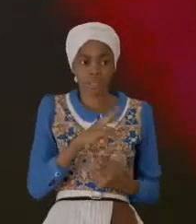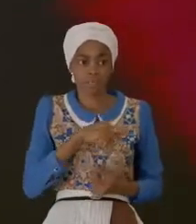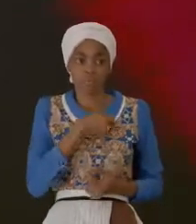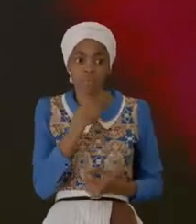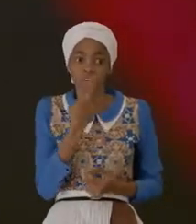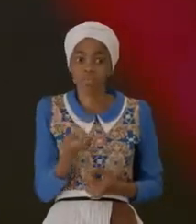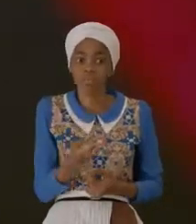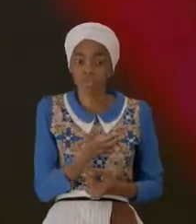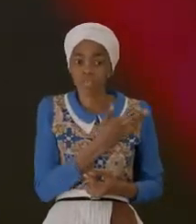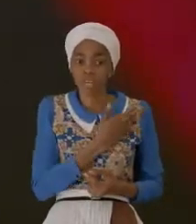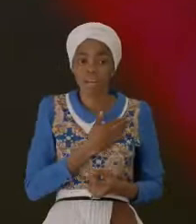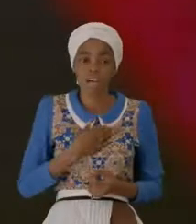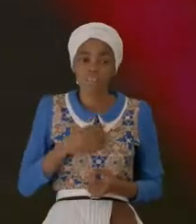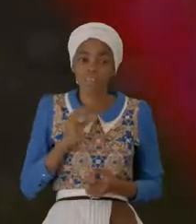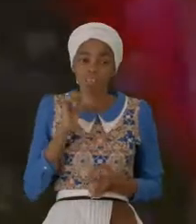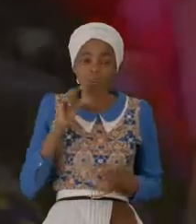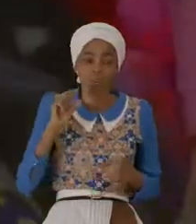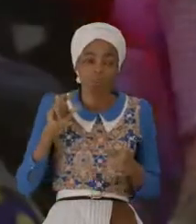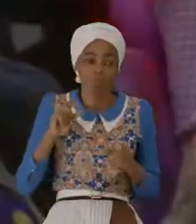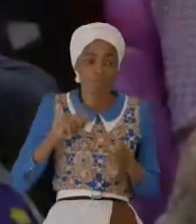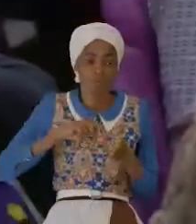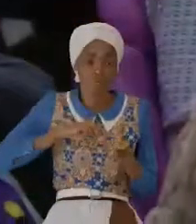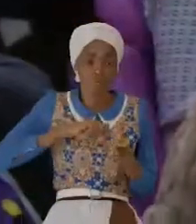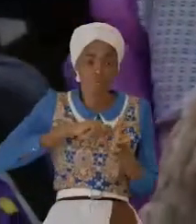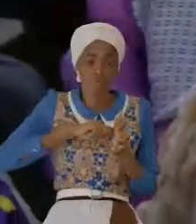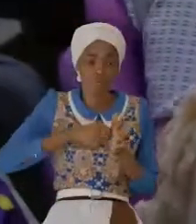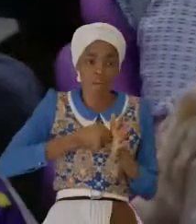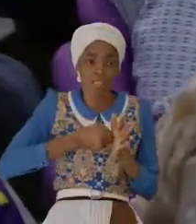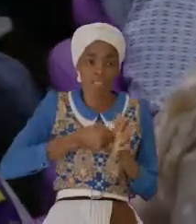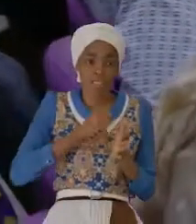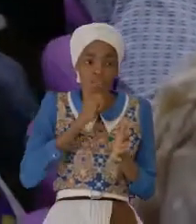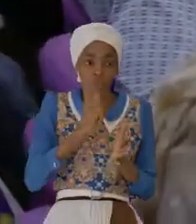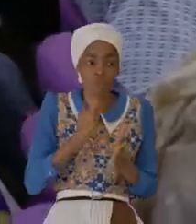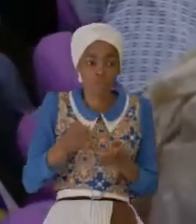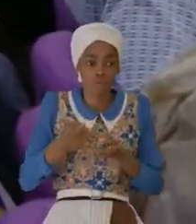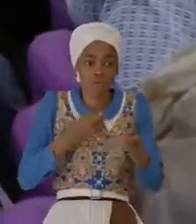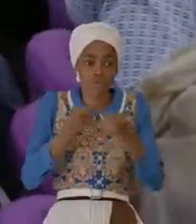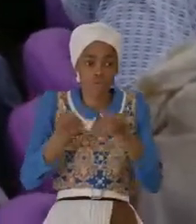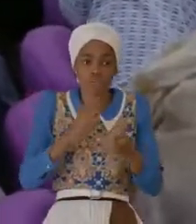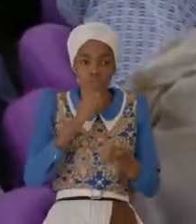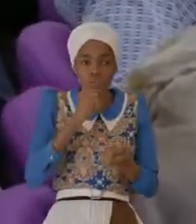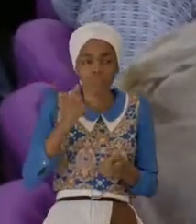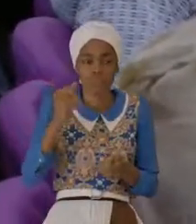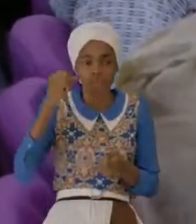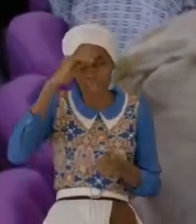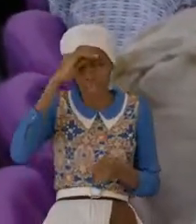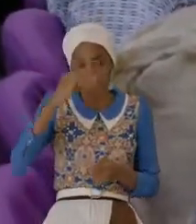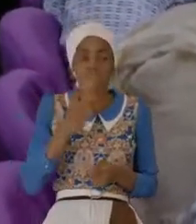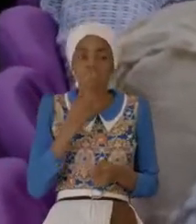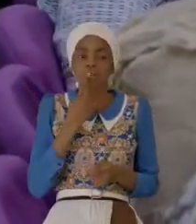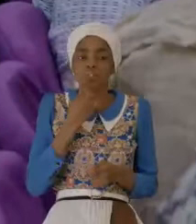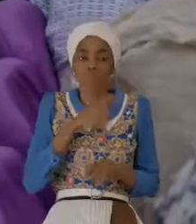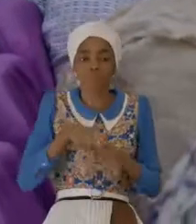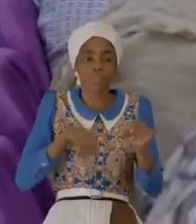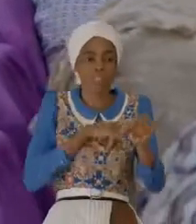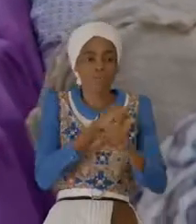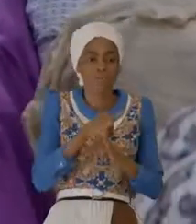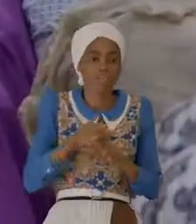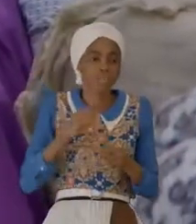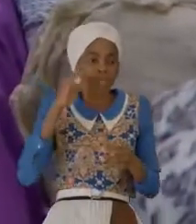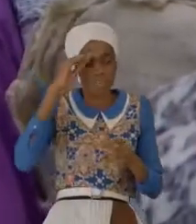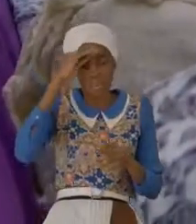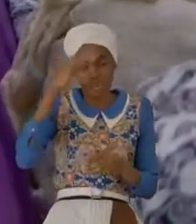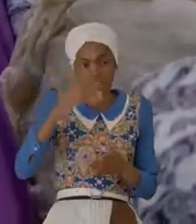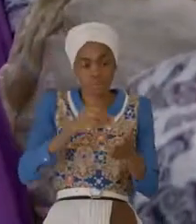and bright let not is strong but deceivest his own heart there is